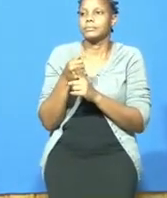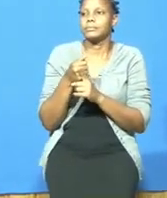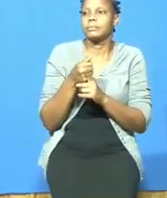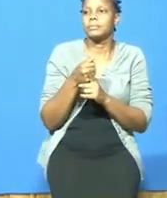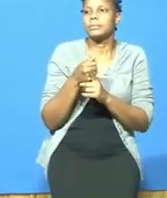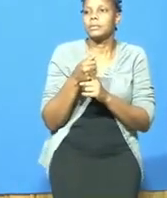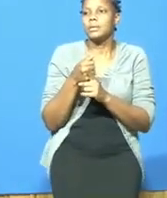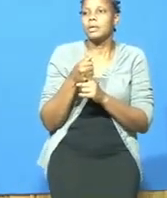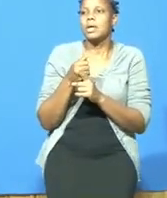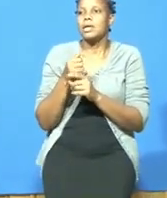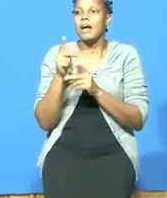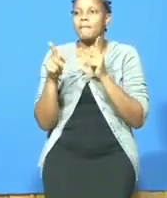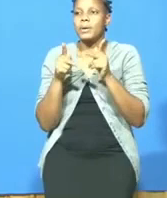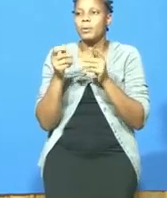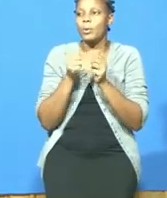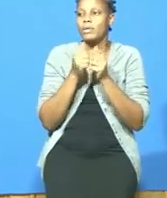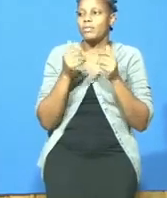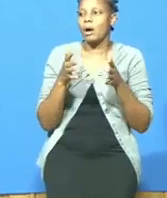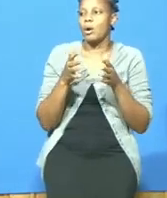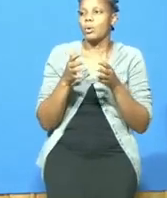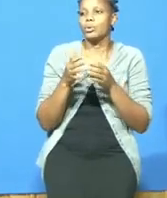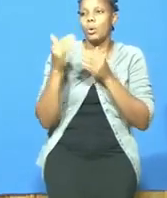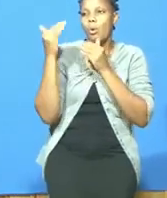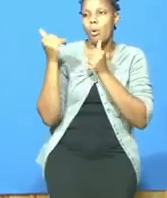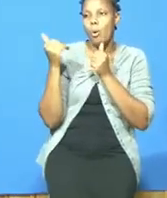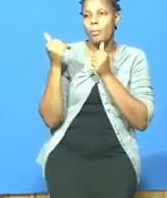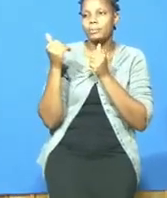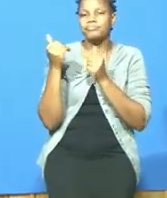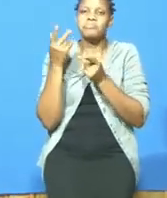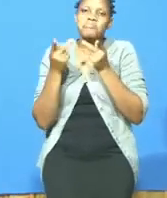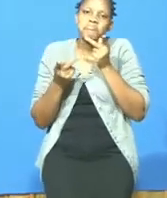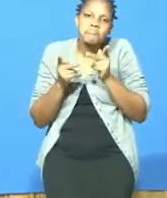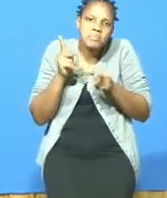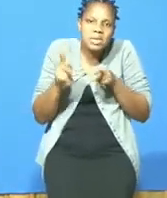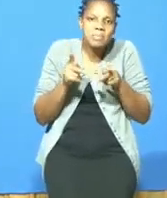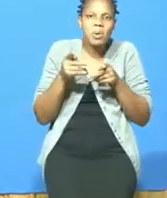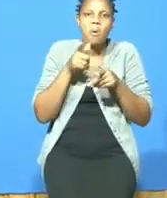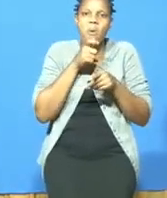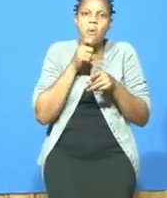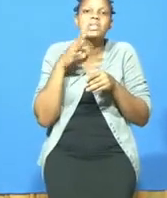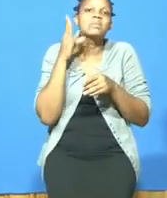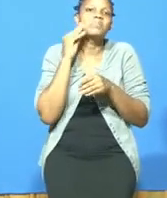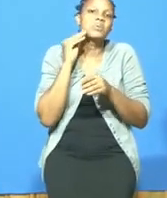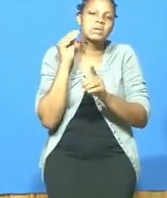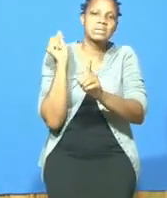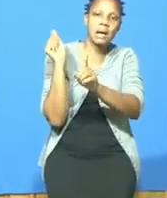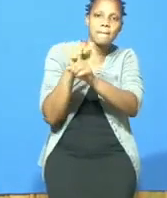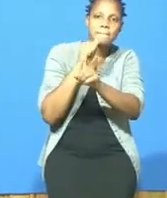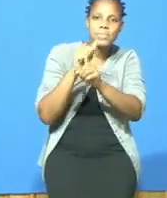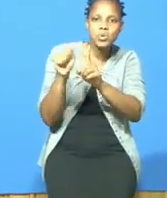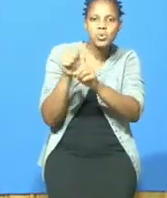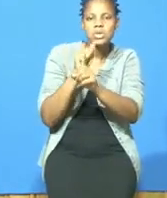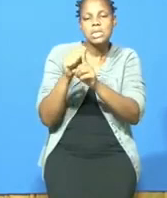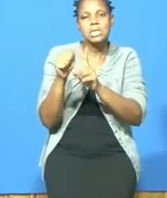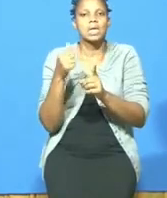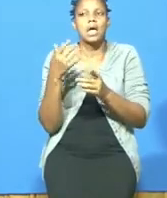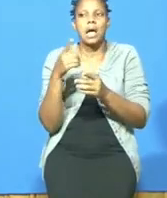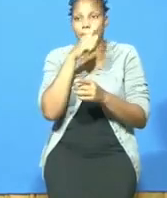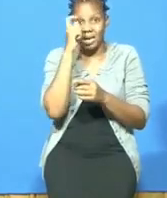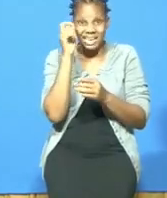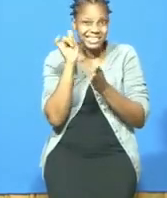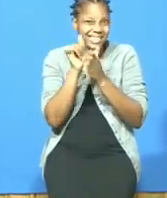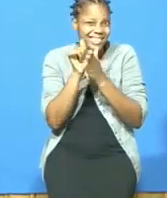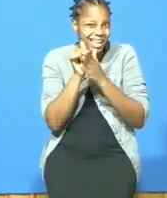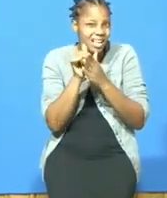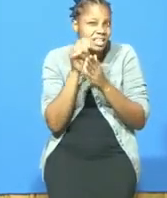of hopelessness, persons who may have been abused sexually and as a result of the abuse